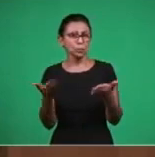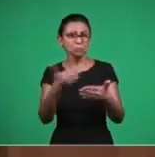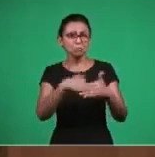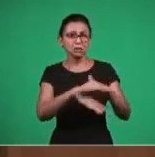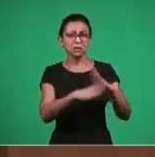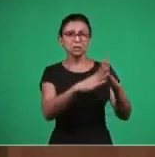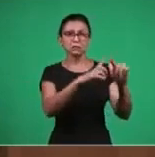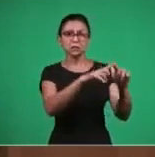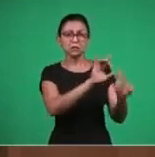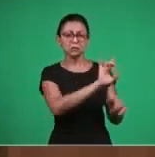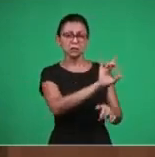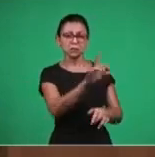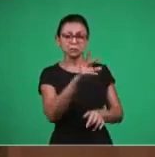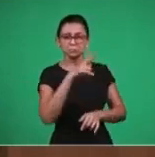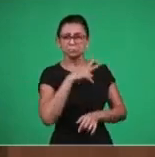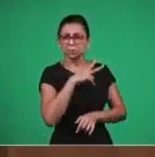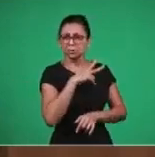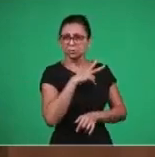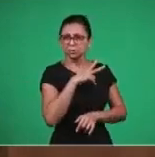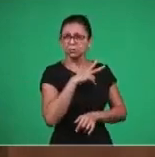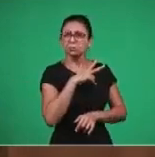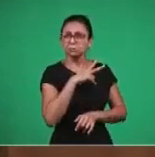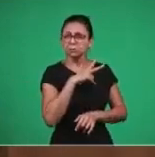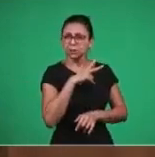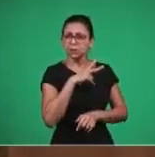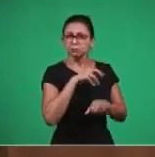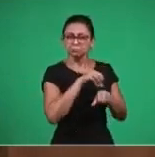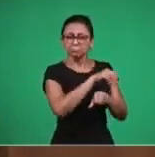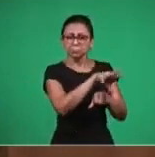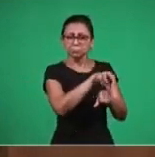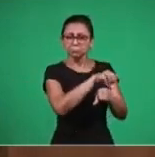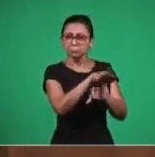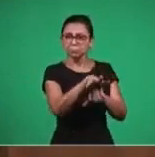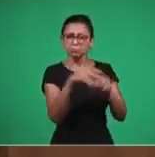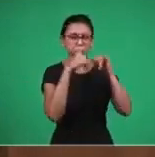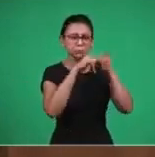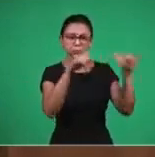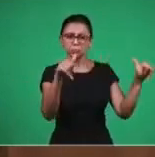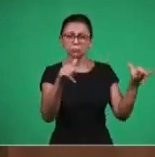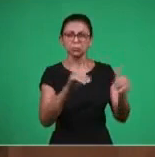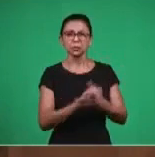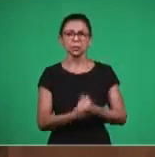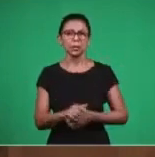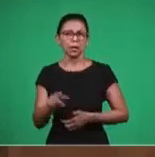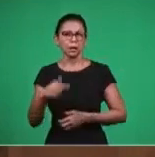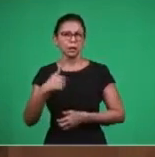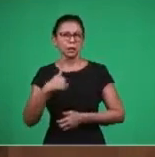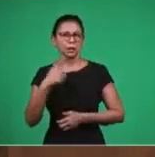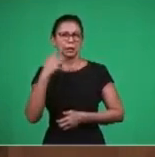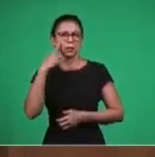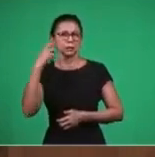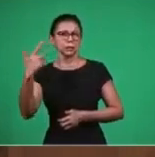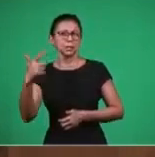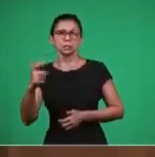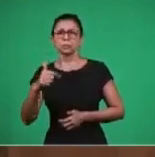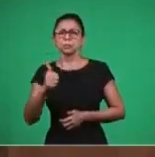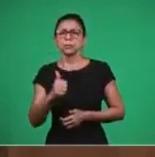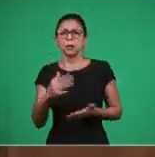moment, and inside of their own church, they promote what needs to be promoted. We don't care if a pastor